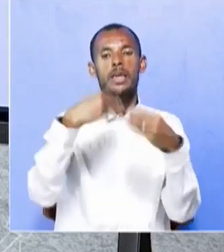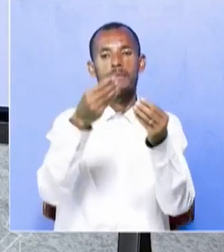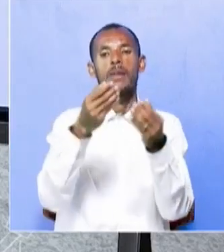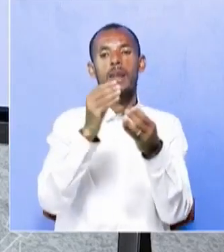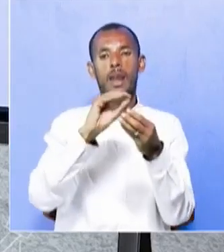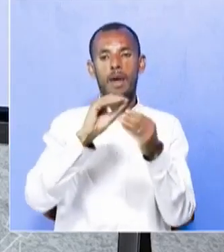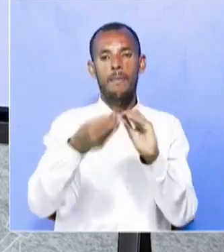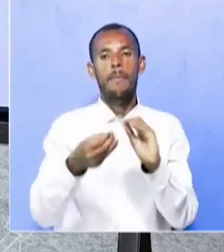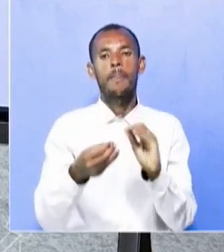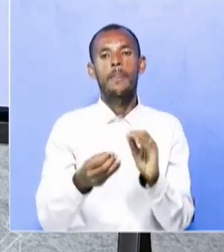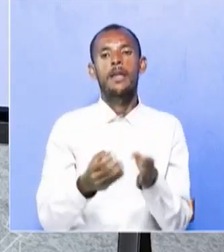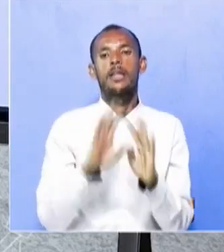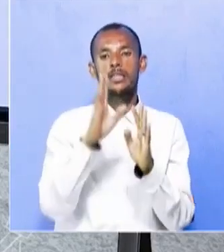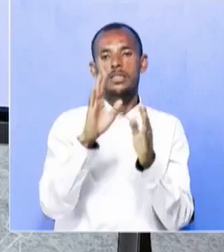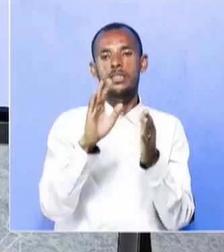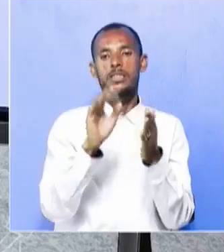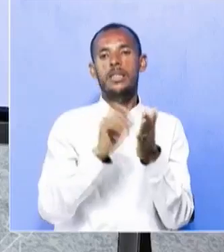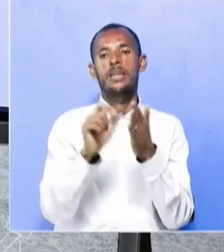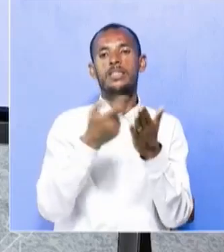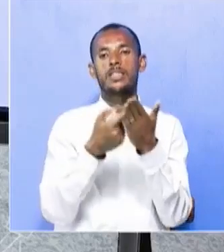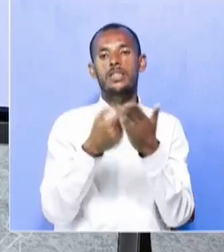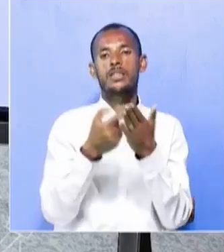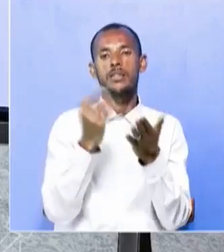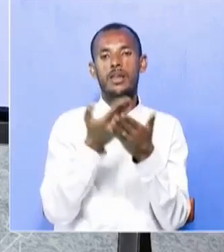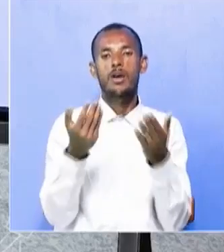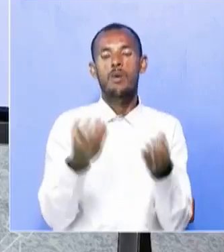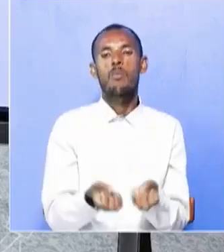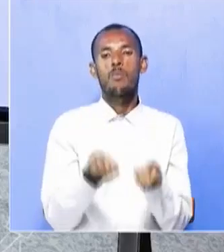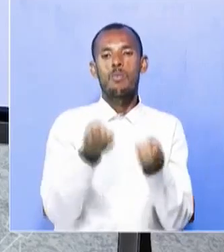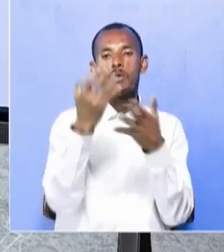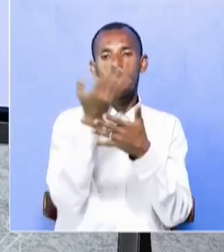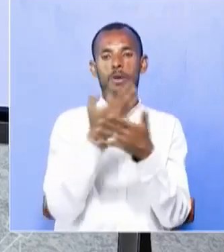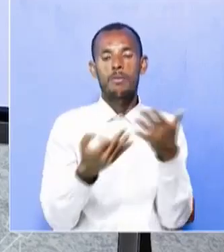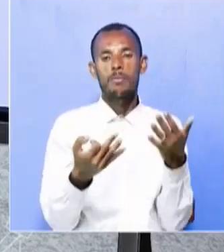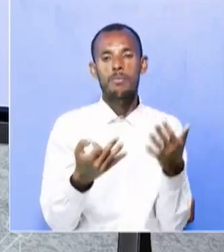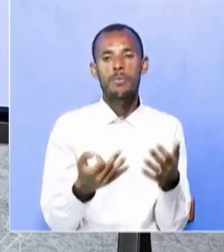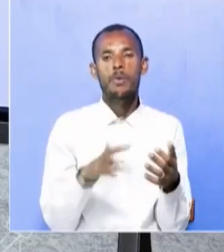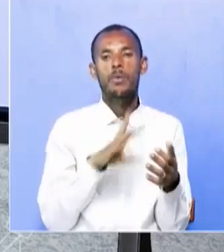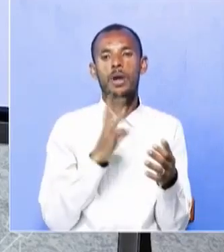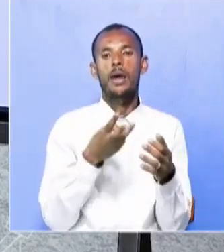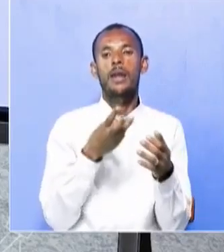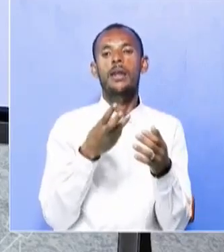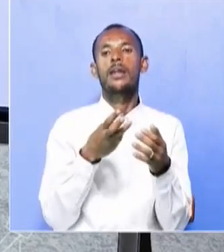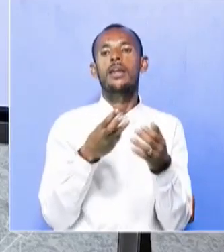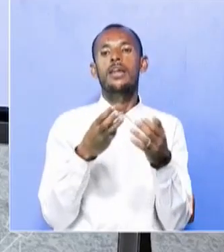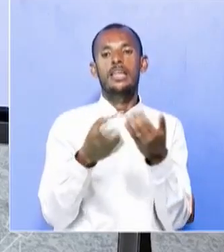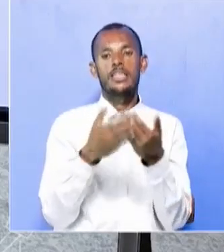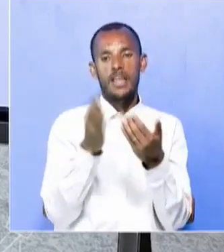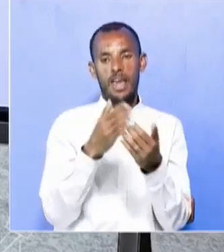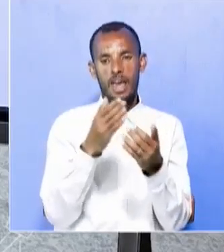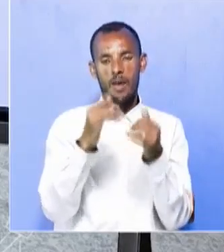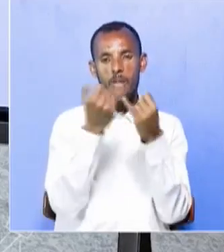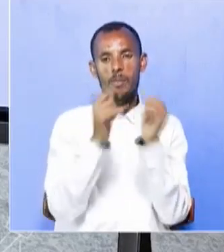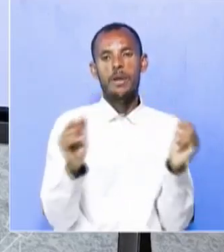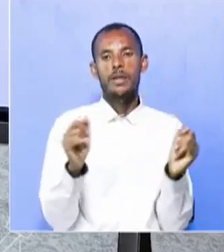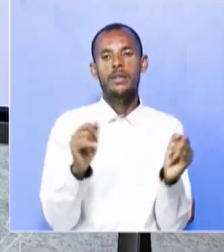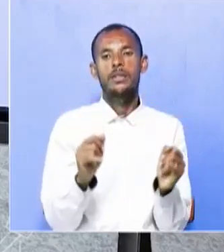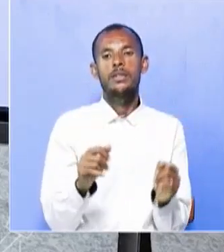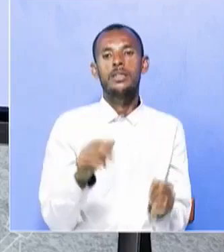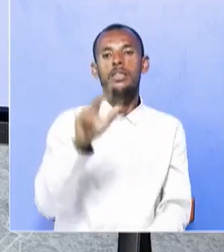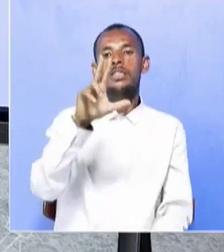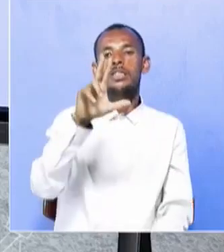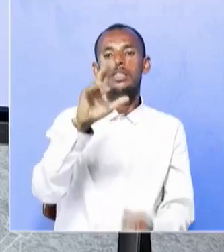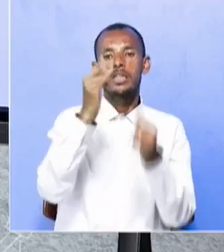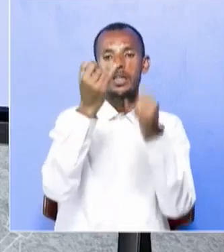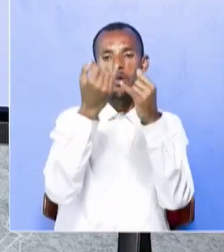Okay, so let us rewrite this thing in more simplified form so that we can easily compare the ratios. 3